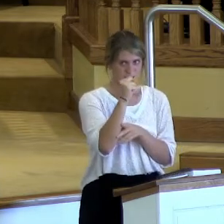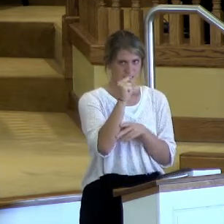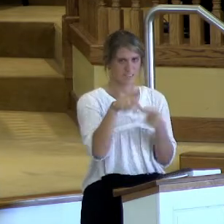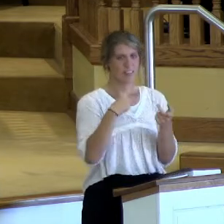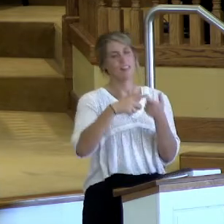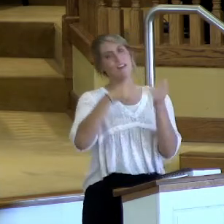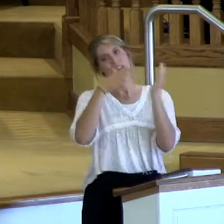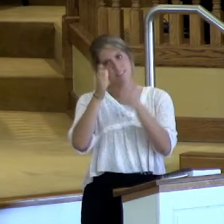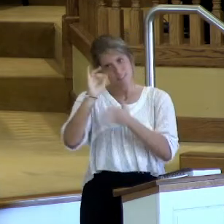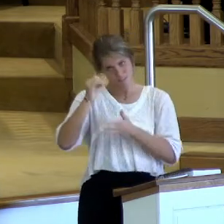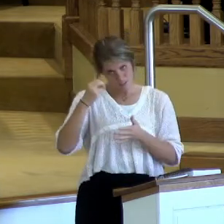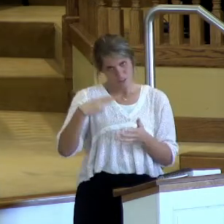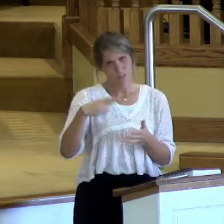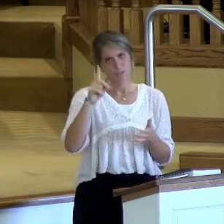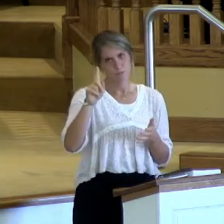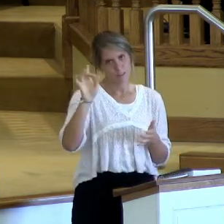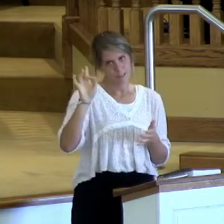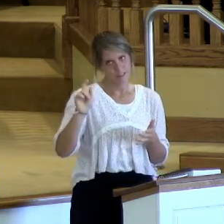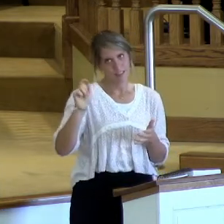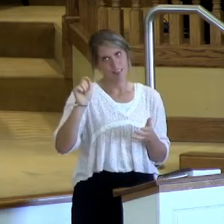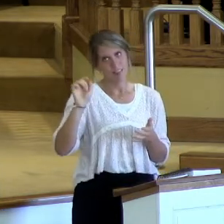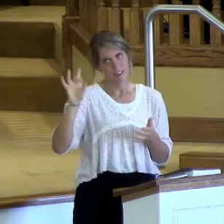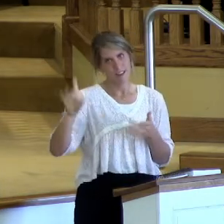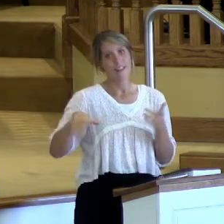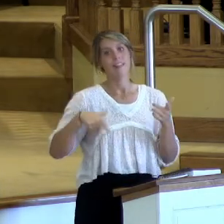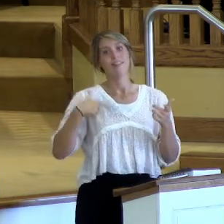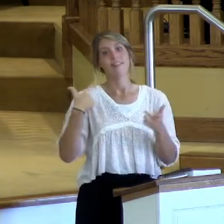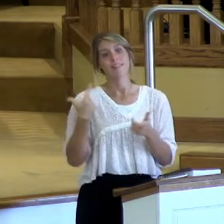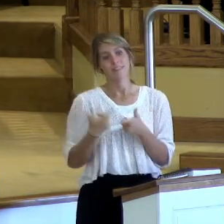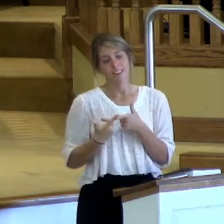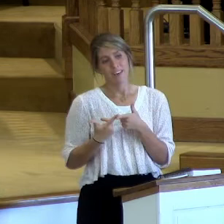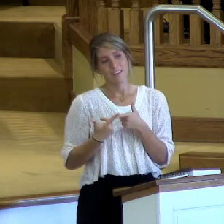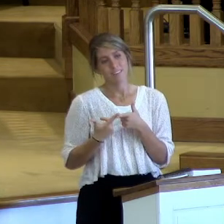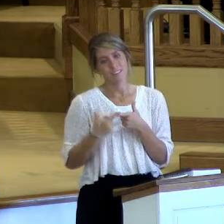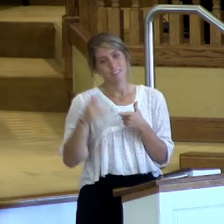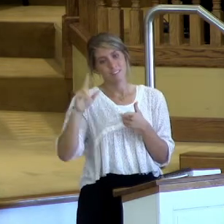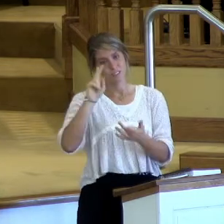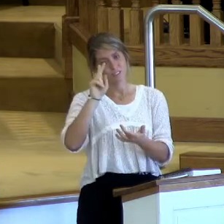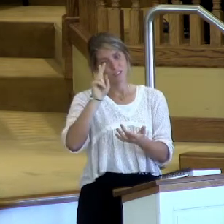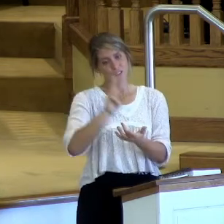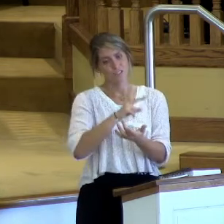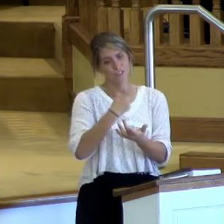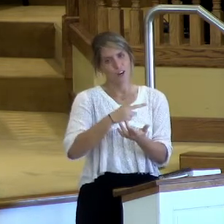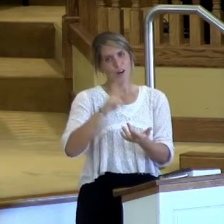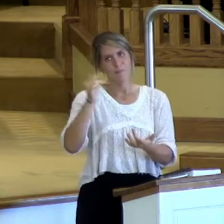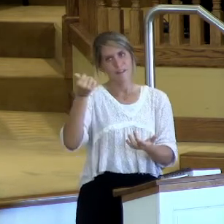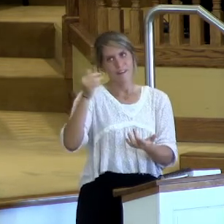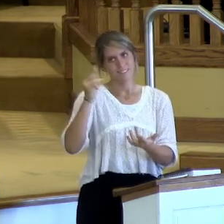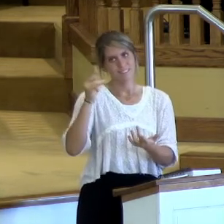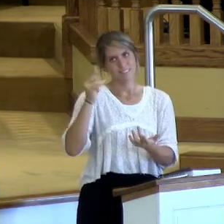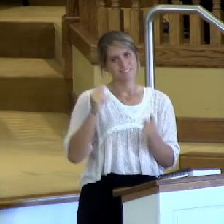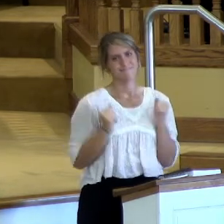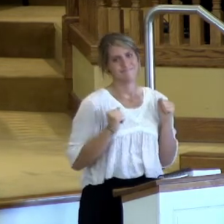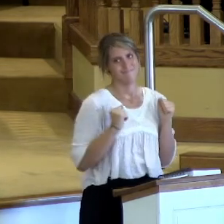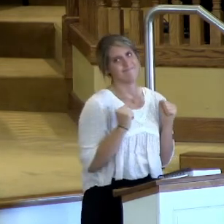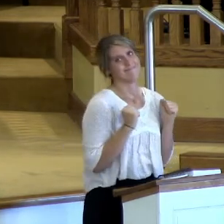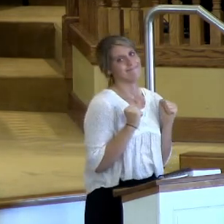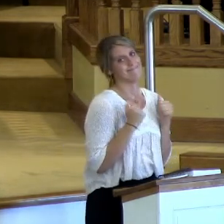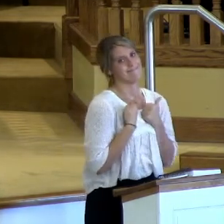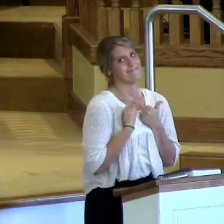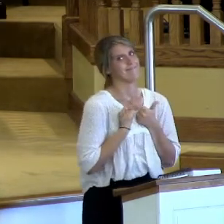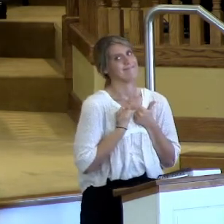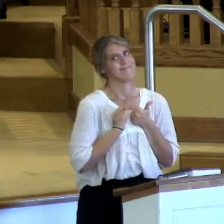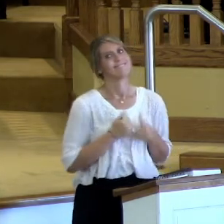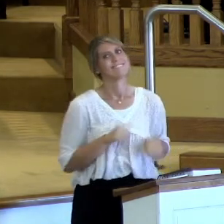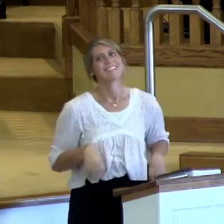over to Joshua 1:8, and then we're going to go over to Psalms 18. Can the sound room guys get